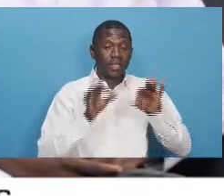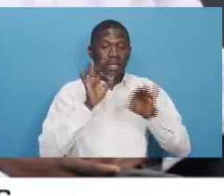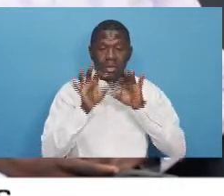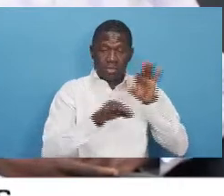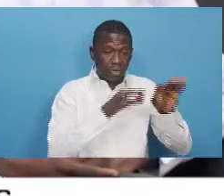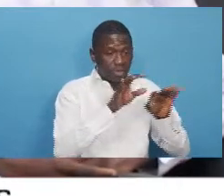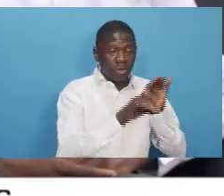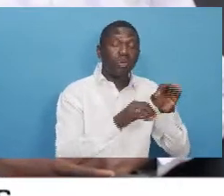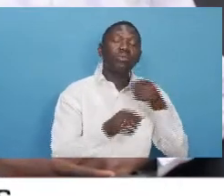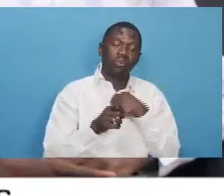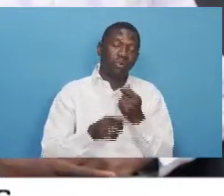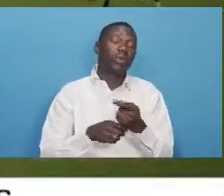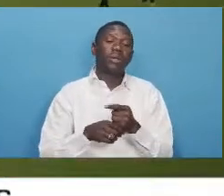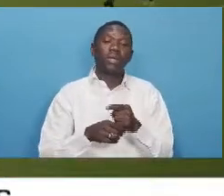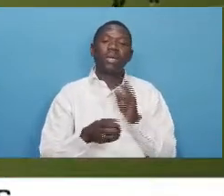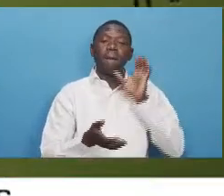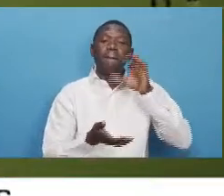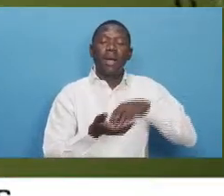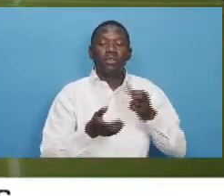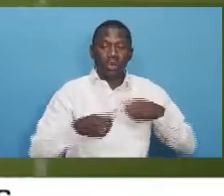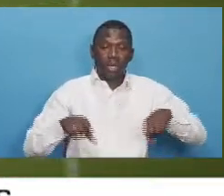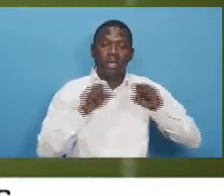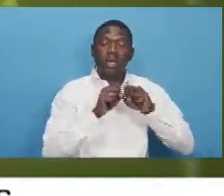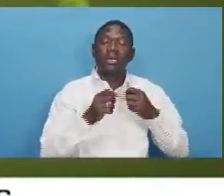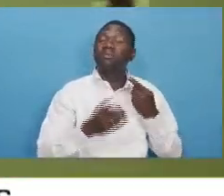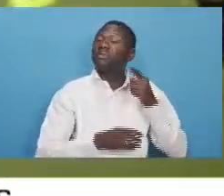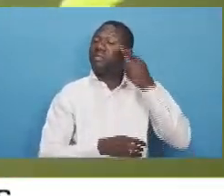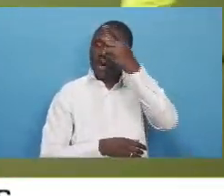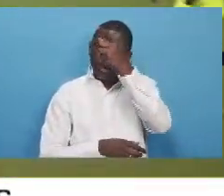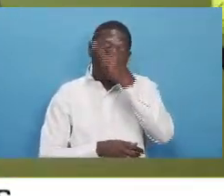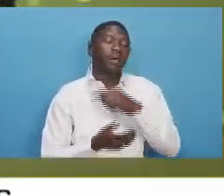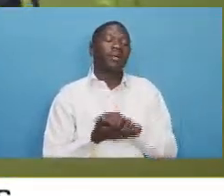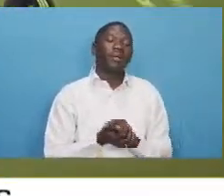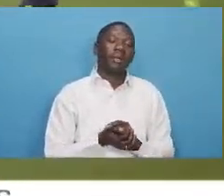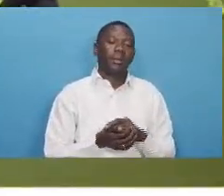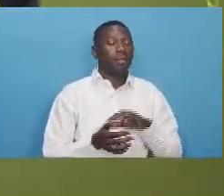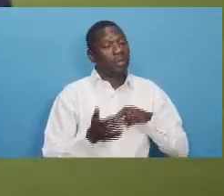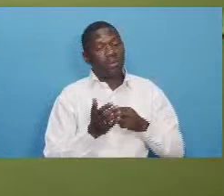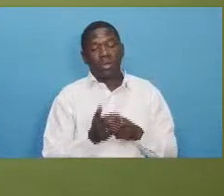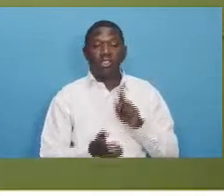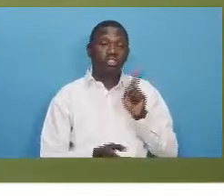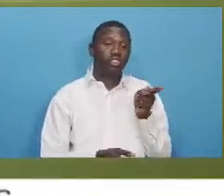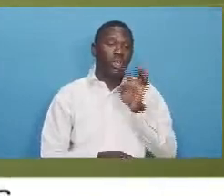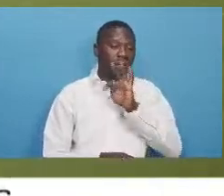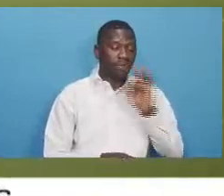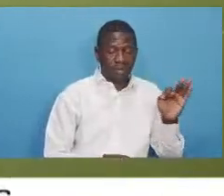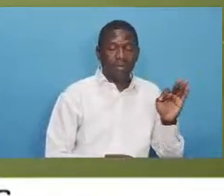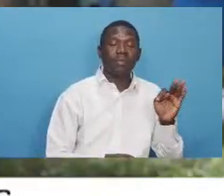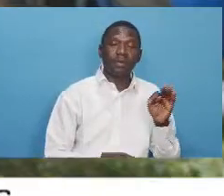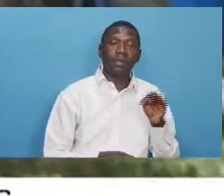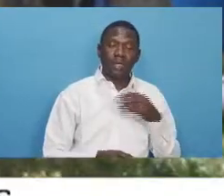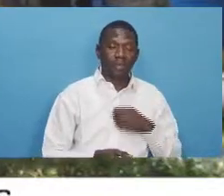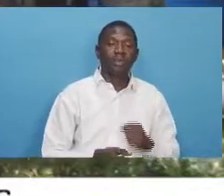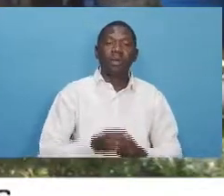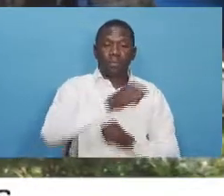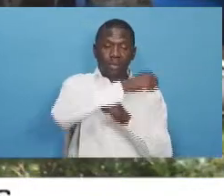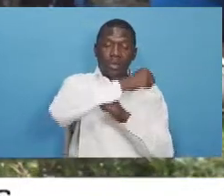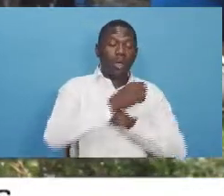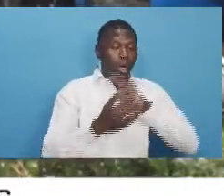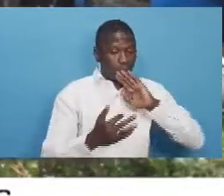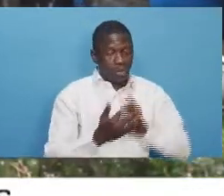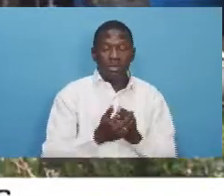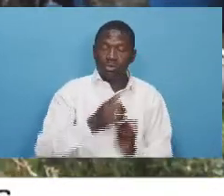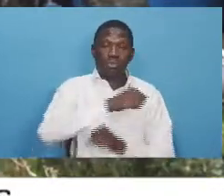area and those in the provinces. Meanwhile, the Gambia Football Federation has also pledged to support the Gambia's Under-15 Norway Cup